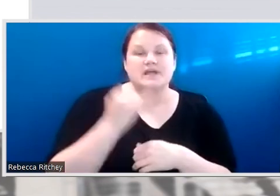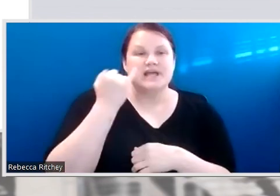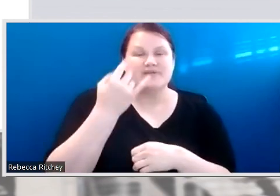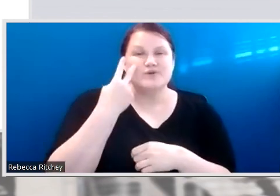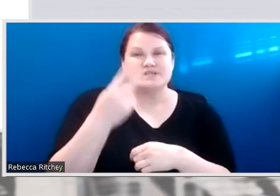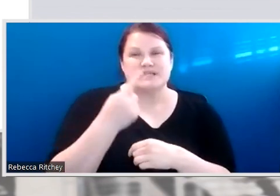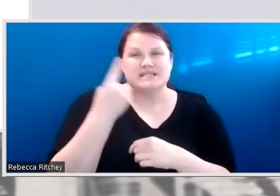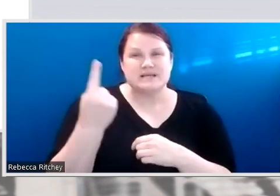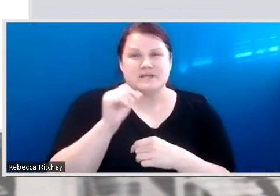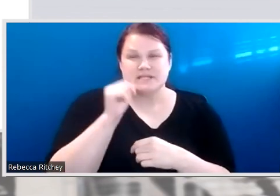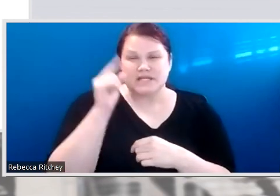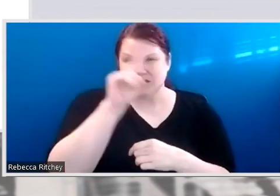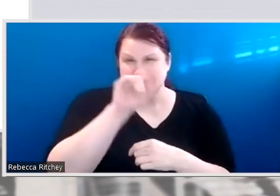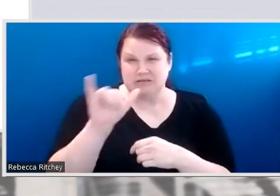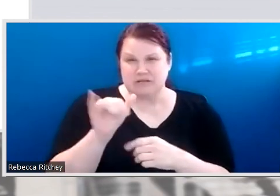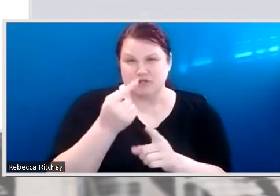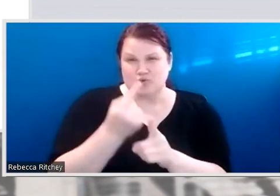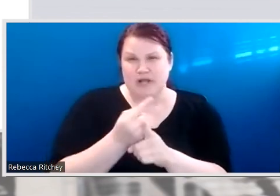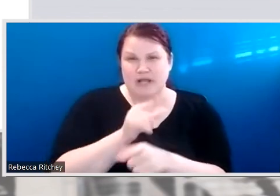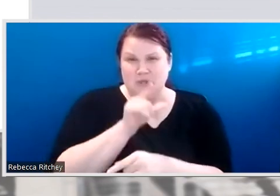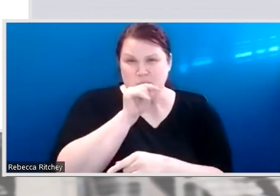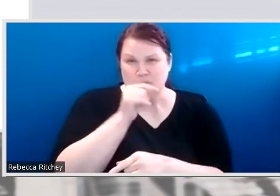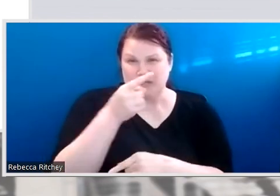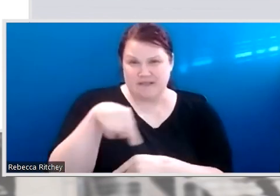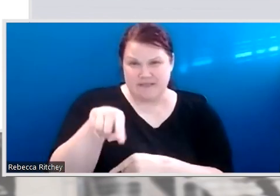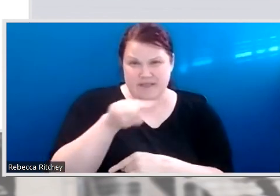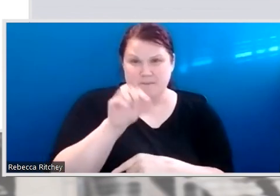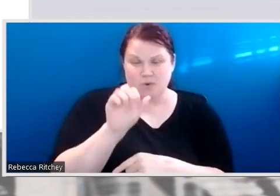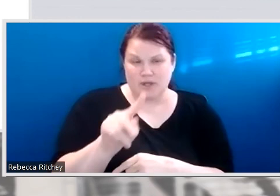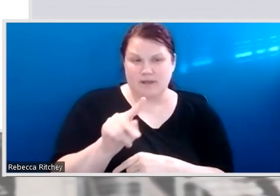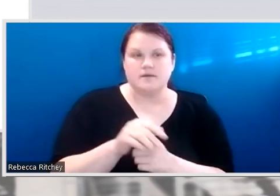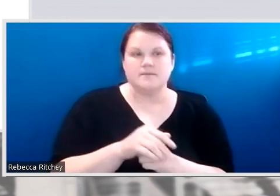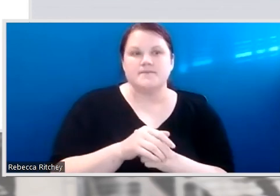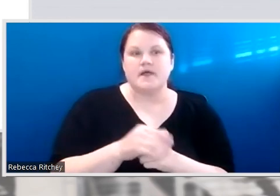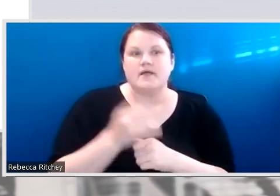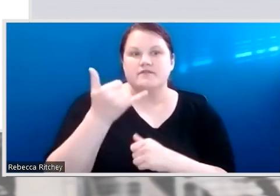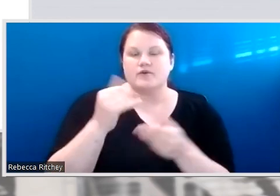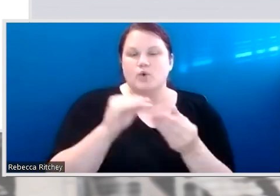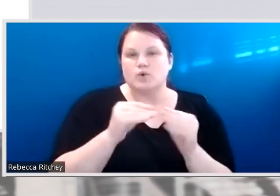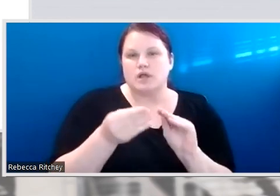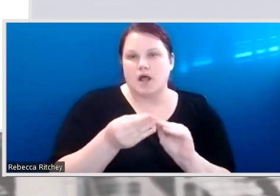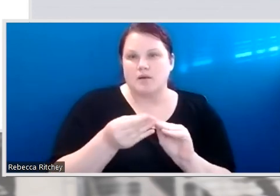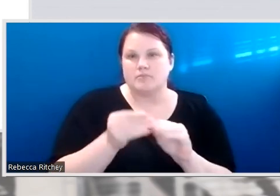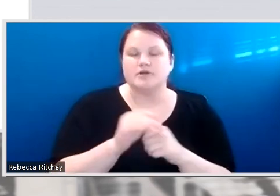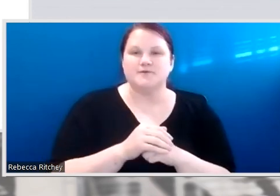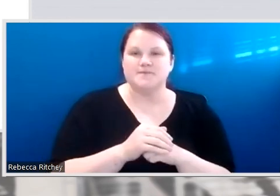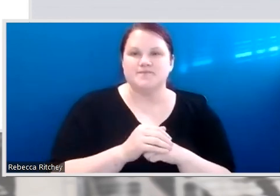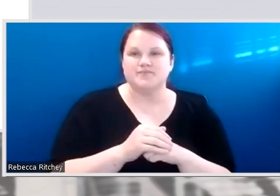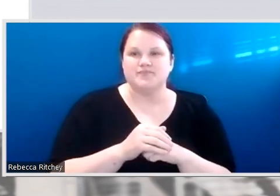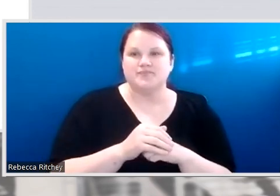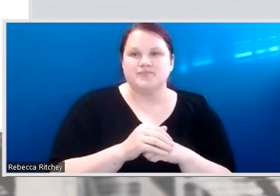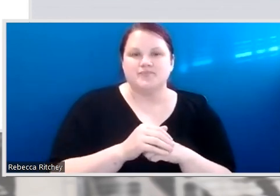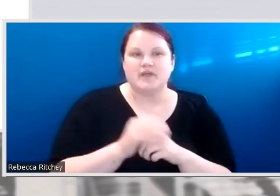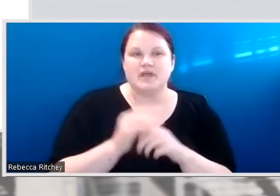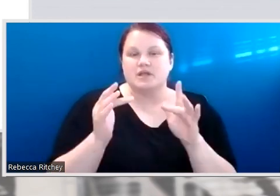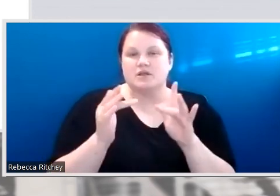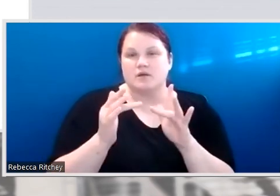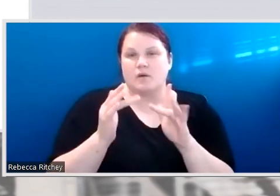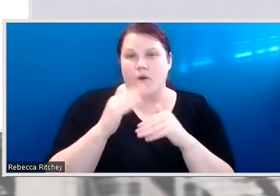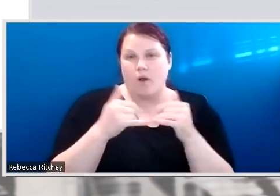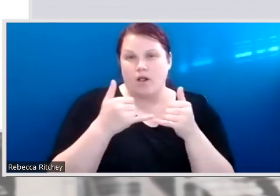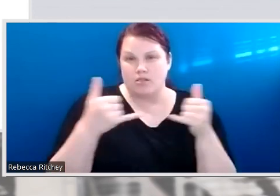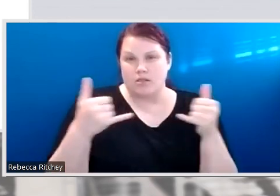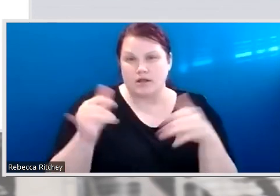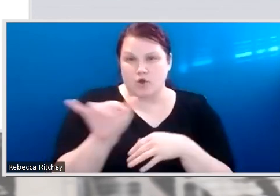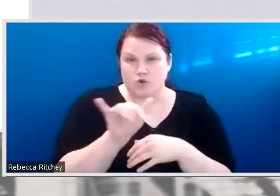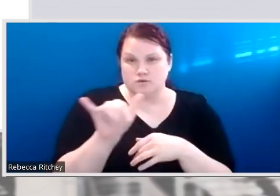doesn't look right, feel free to tweet at them. There's also the phone number, of course, the classic version, an online presence there too. You can go